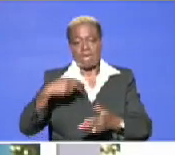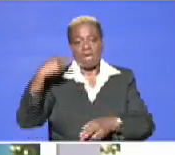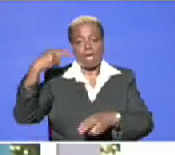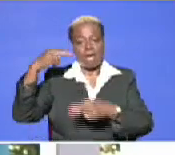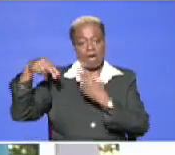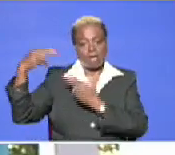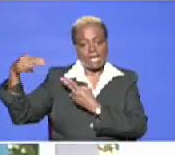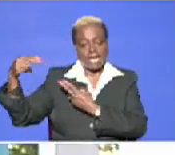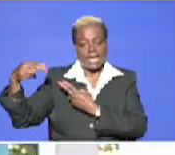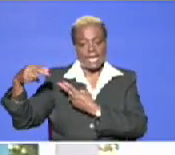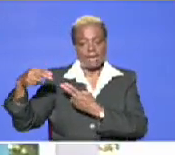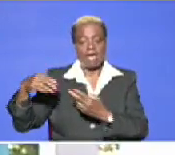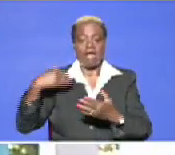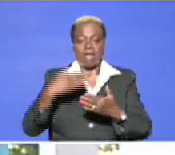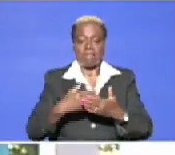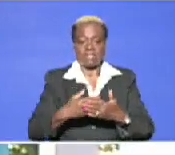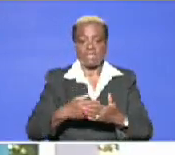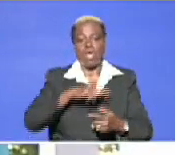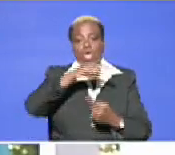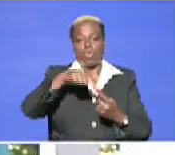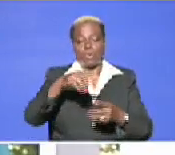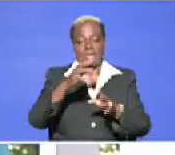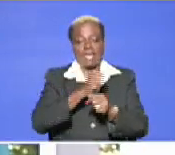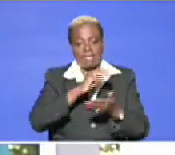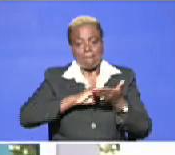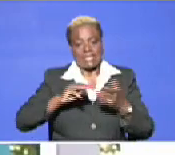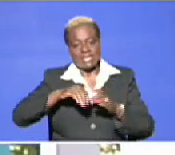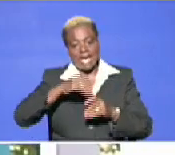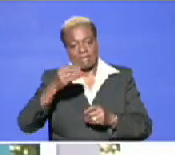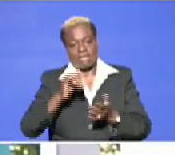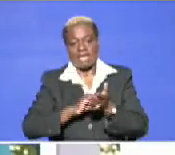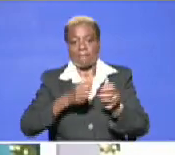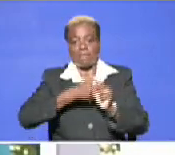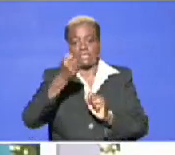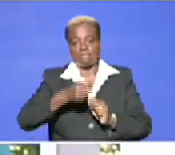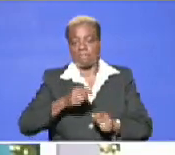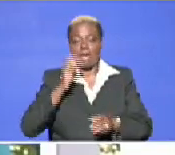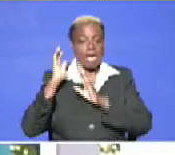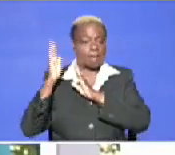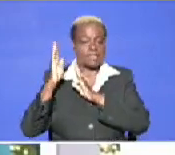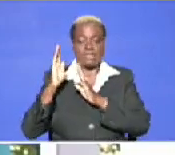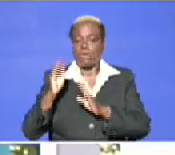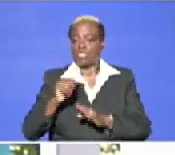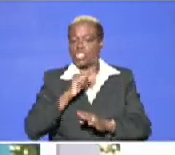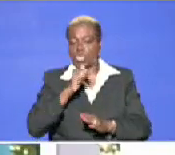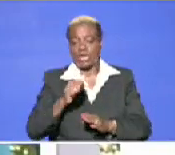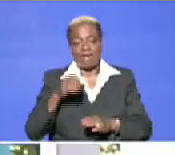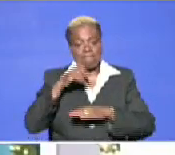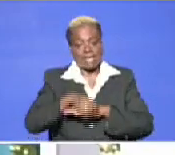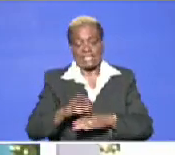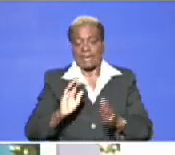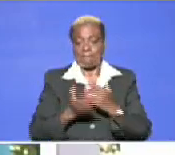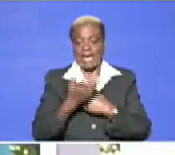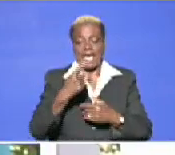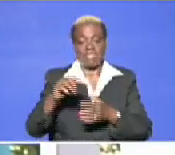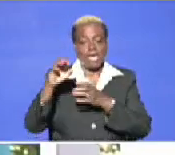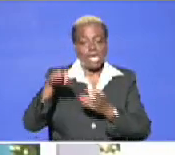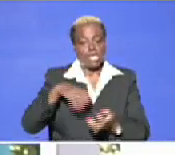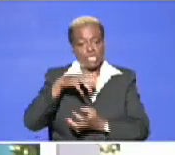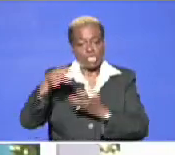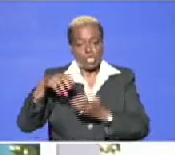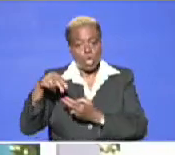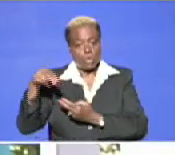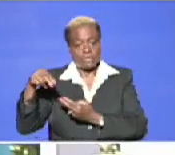out that much of the Bahamas was unimpacted by the storm, I think certainly as people bring focus to making their Thanksgiving and